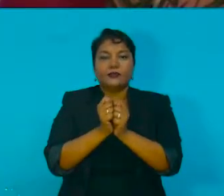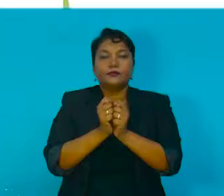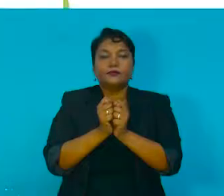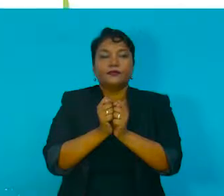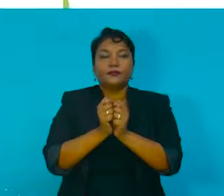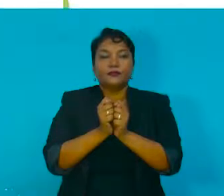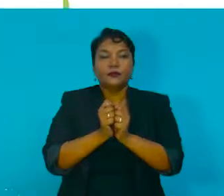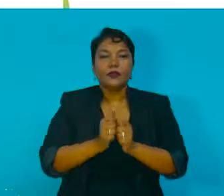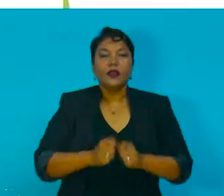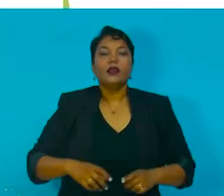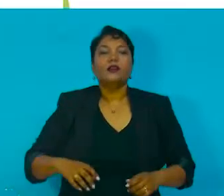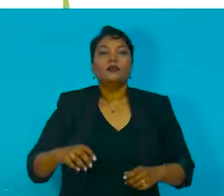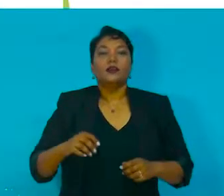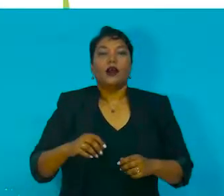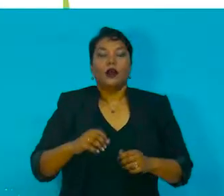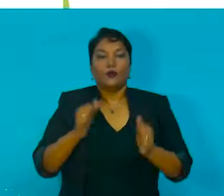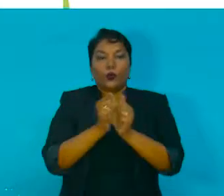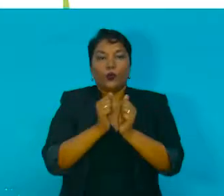Board,